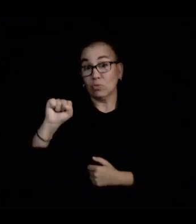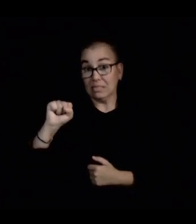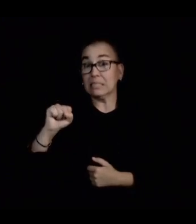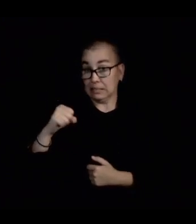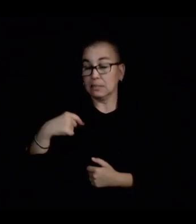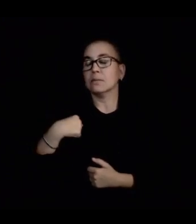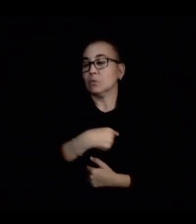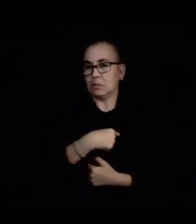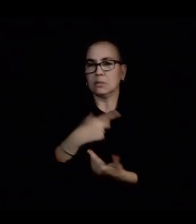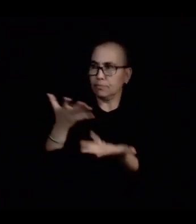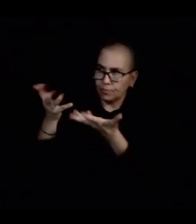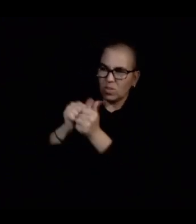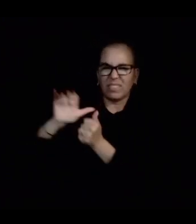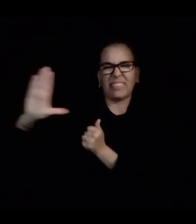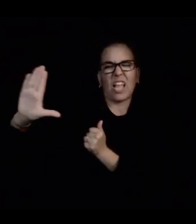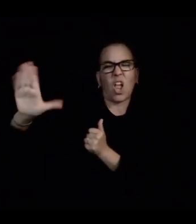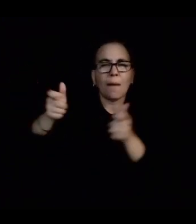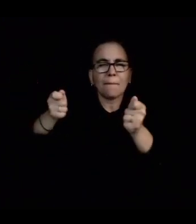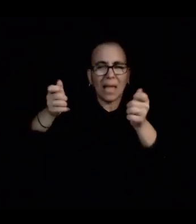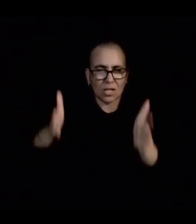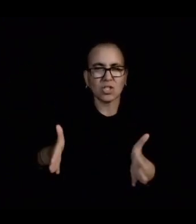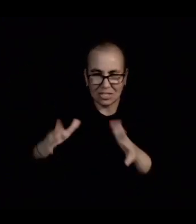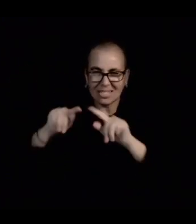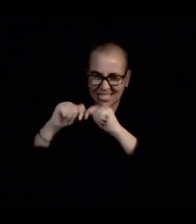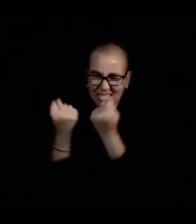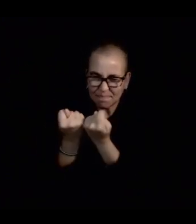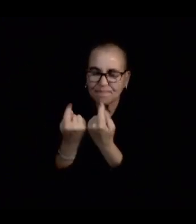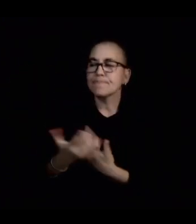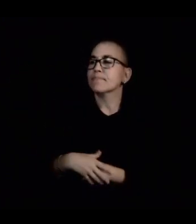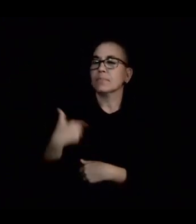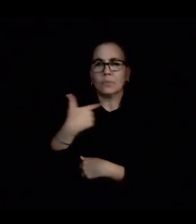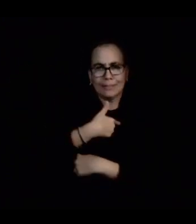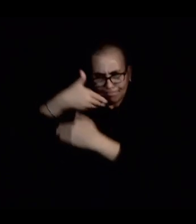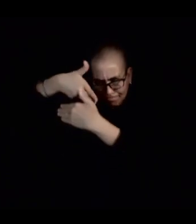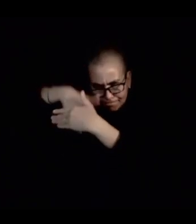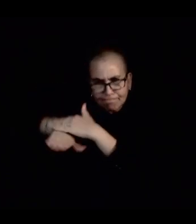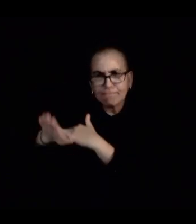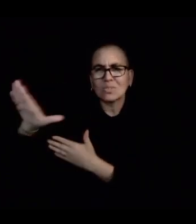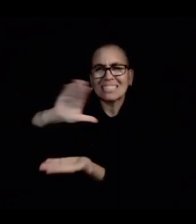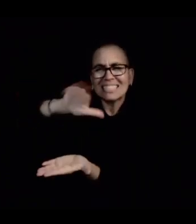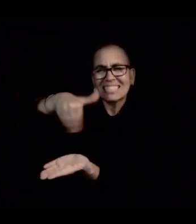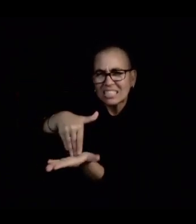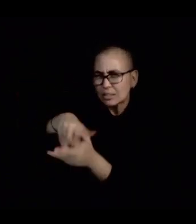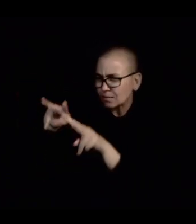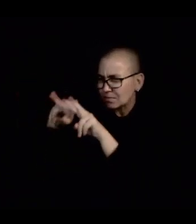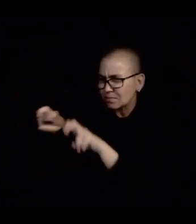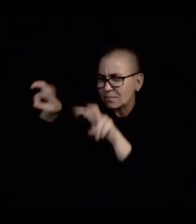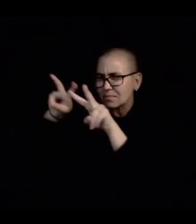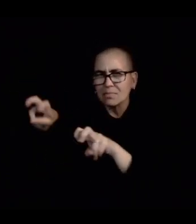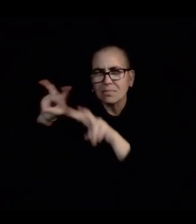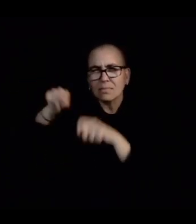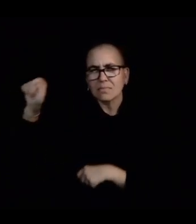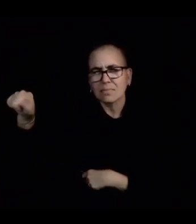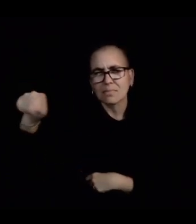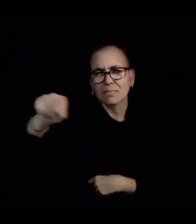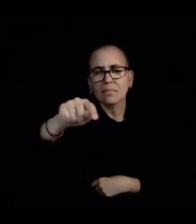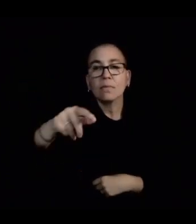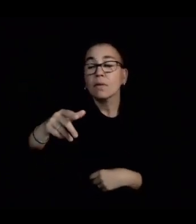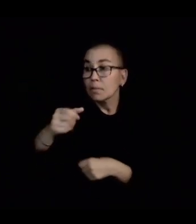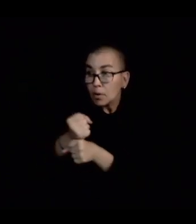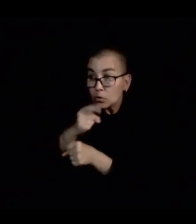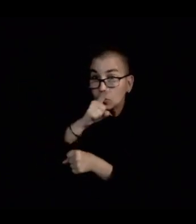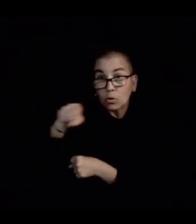okay, how are people set up? Do they have 6 feet of distance between them? Are there any choke points?